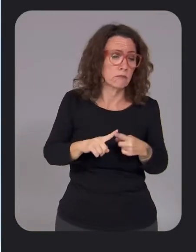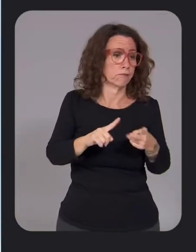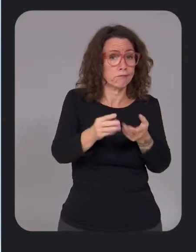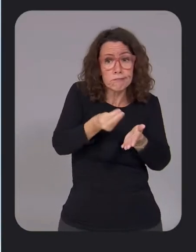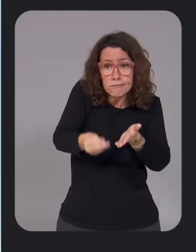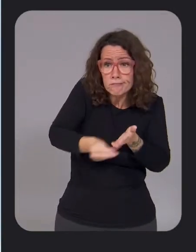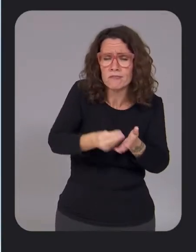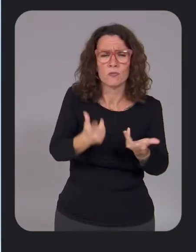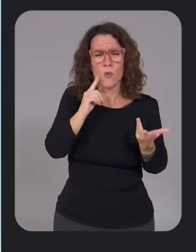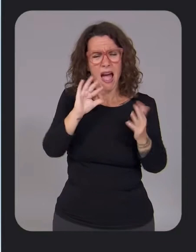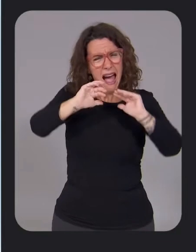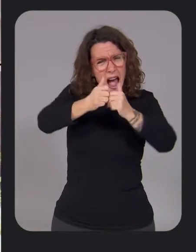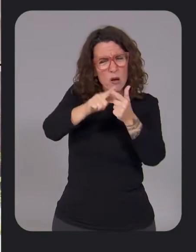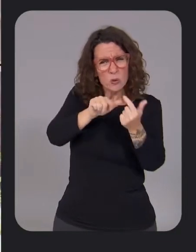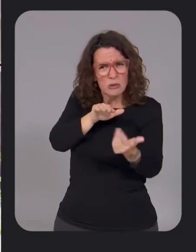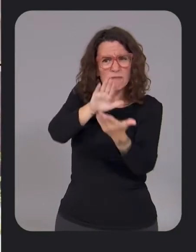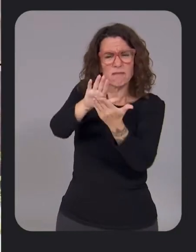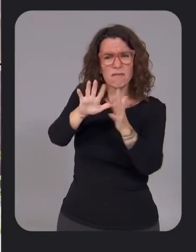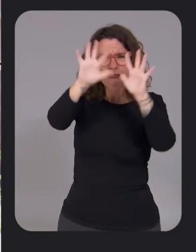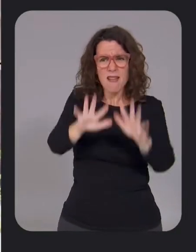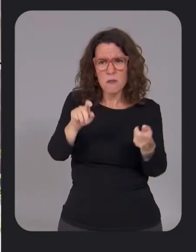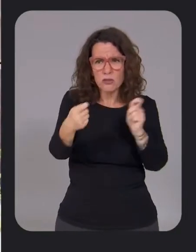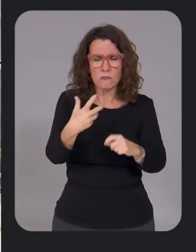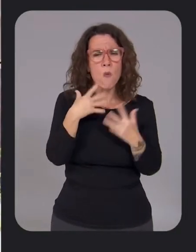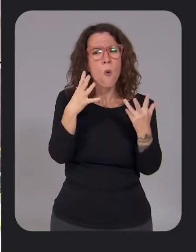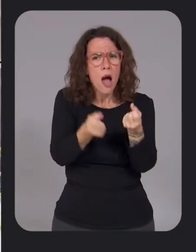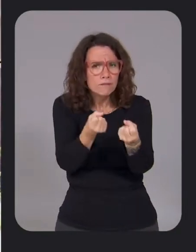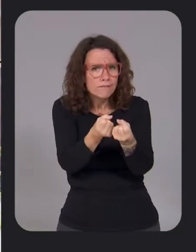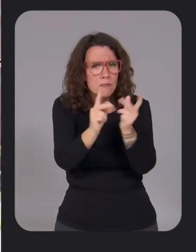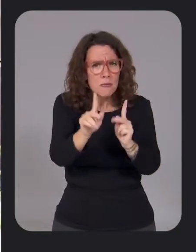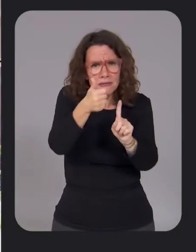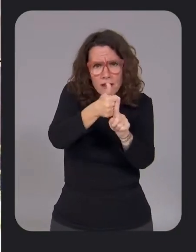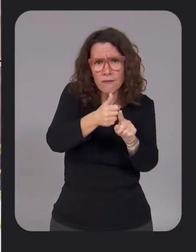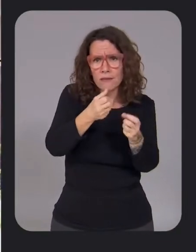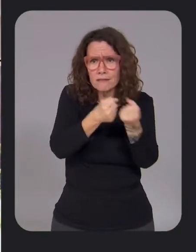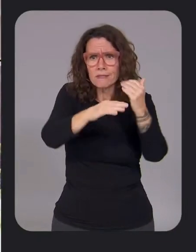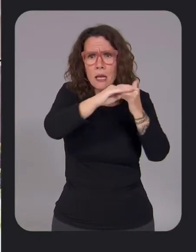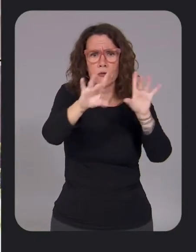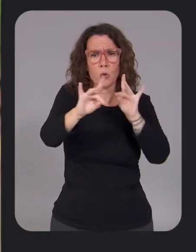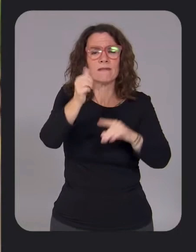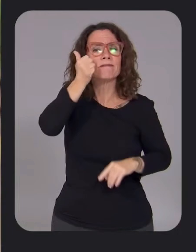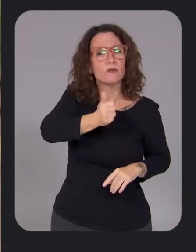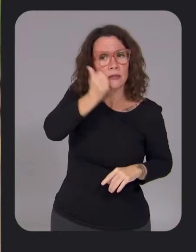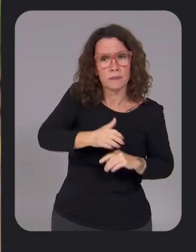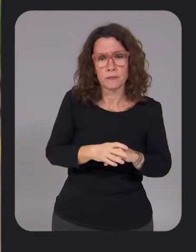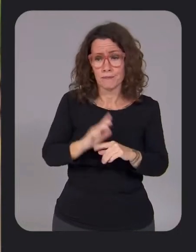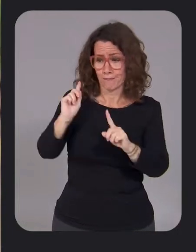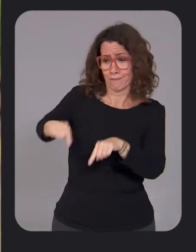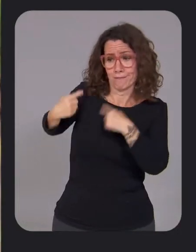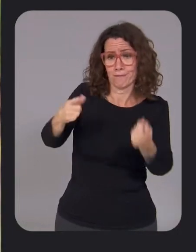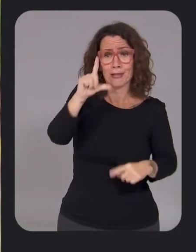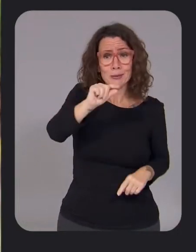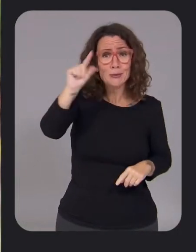for ways to combat climate change, we want to help people make sustainable choices every day. After a year, when